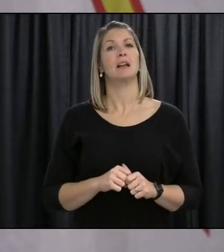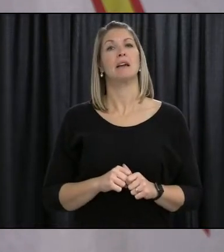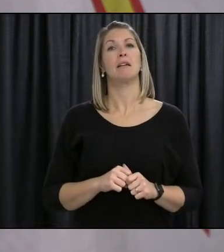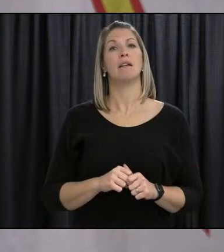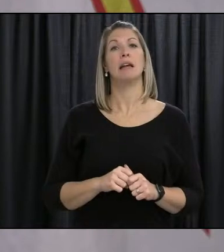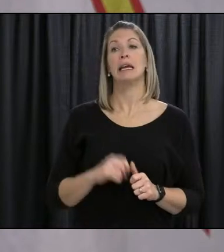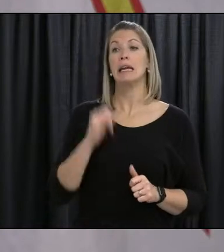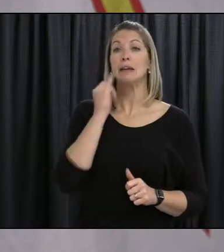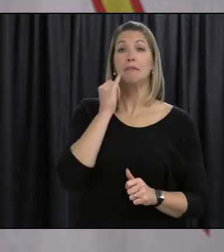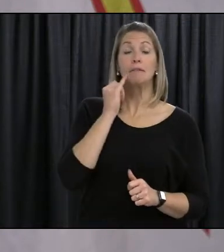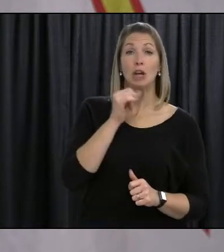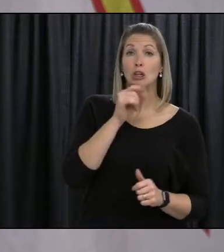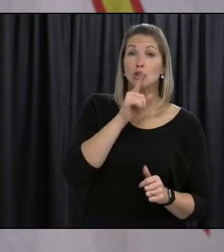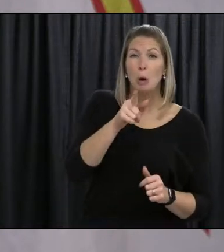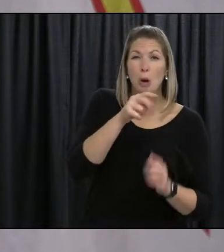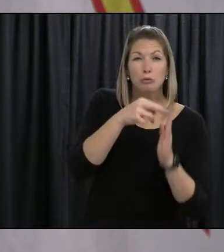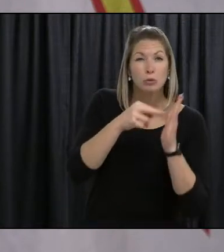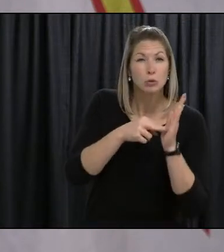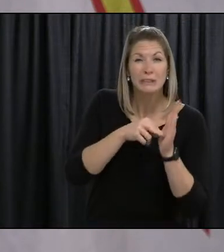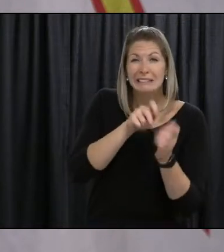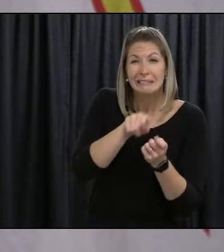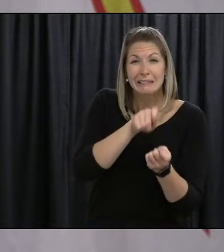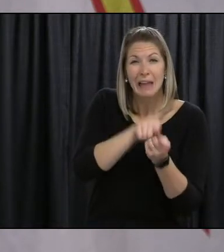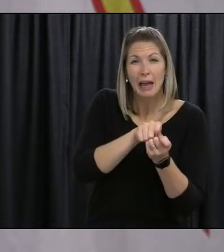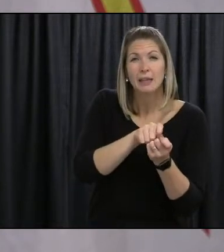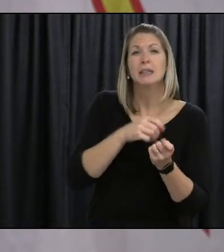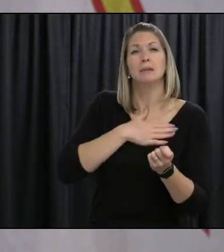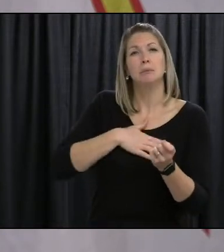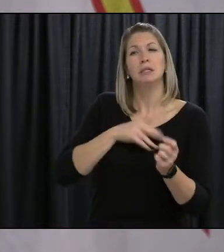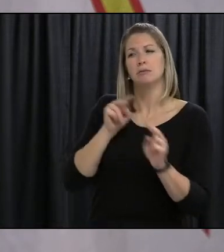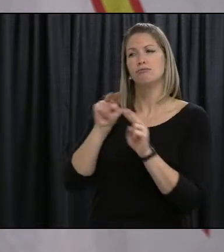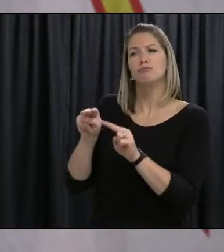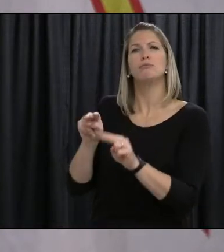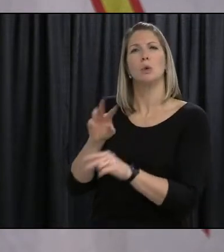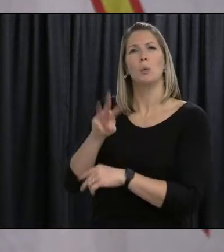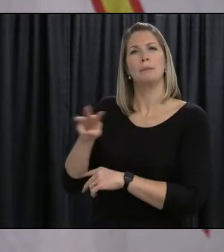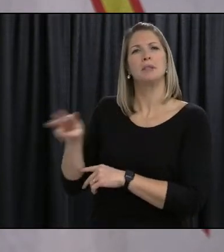anyone to our website if they were wondering about how to keep themselves safe.